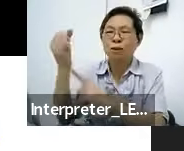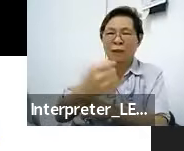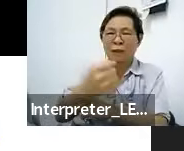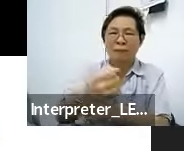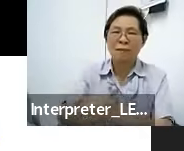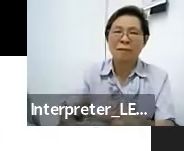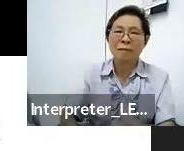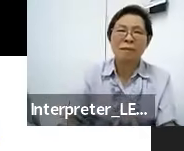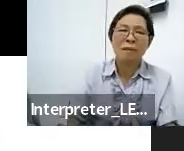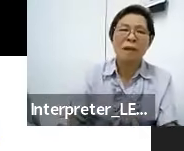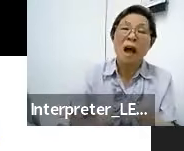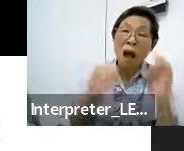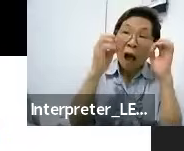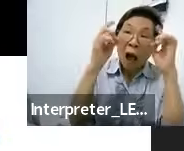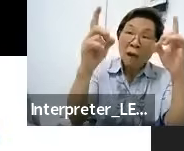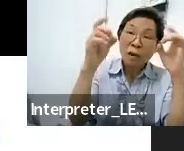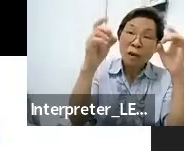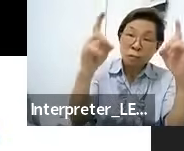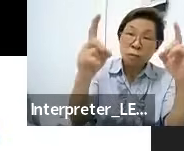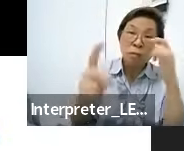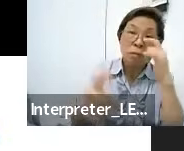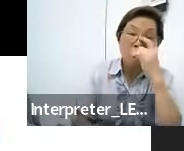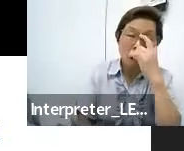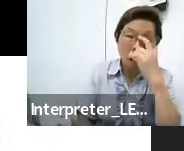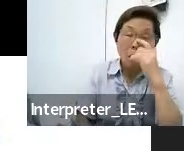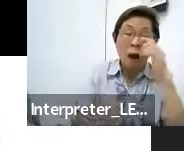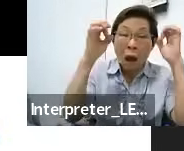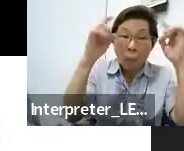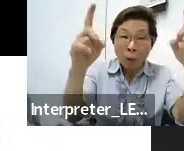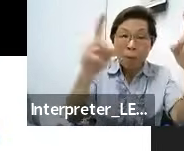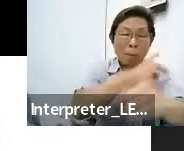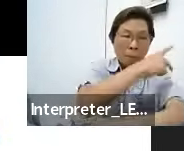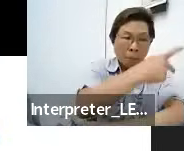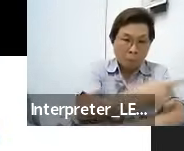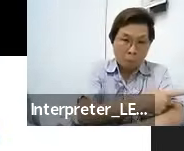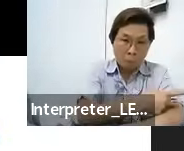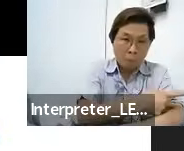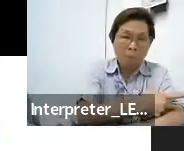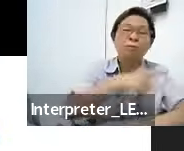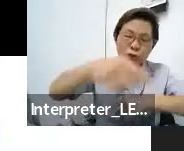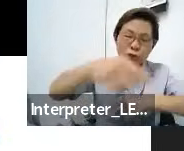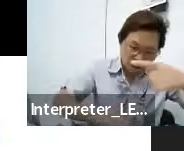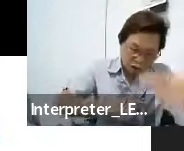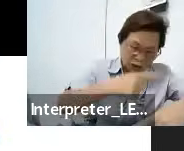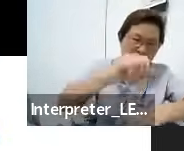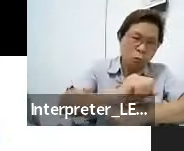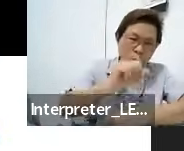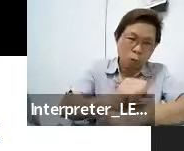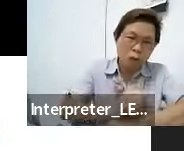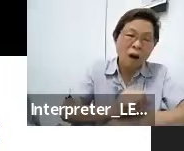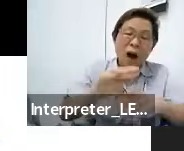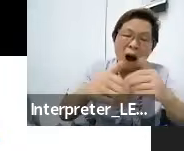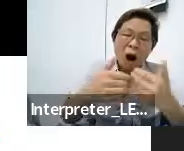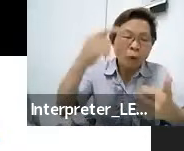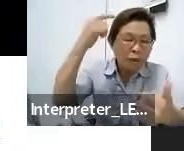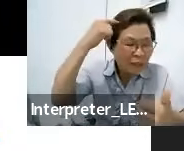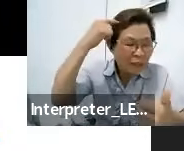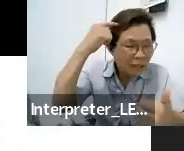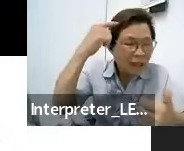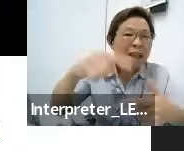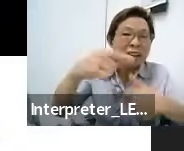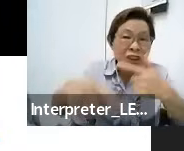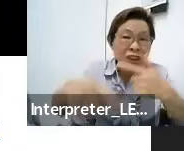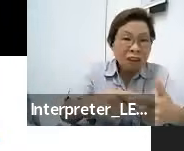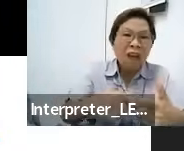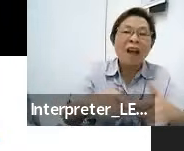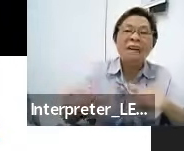Why education is key to sustainability? Education has the power to bring a fundamental change to work, how we think, how we act, and take actions